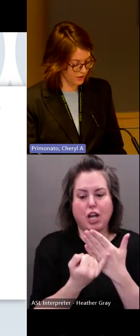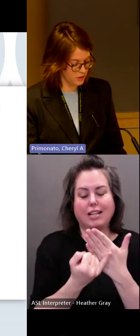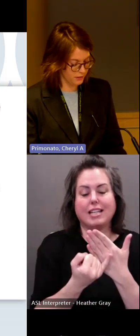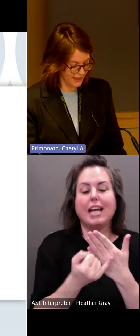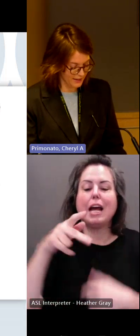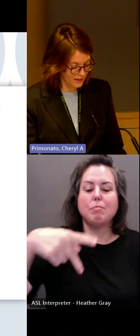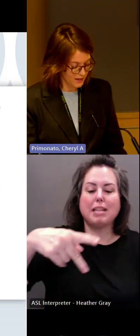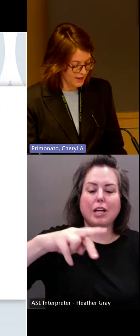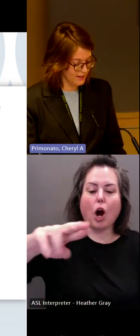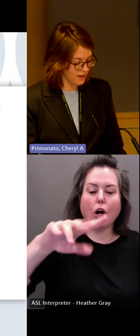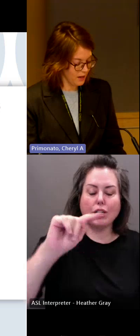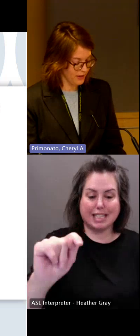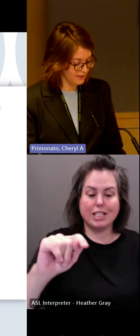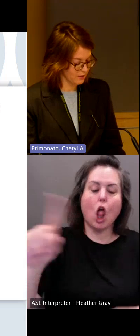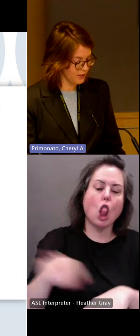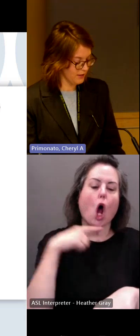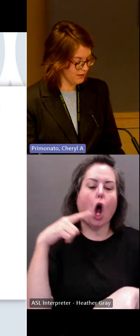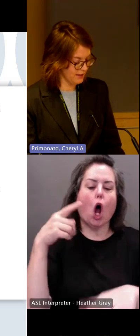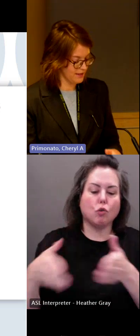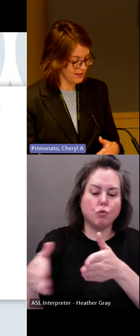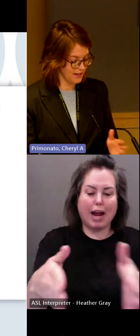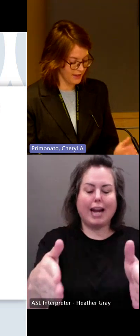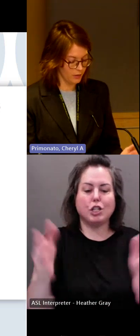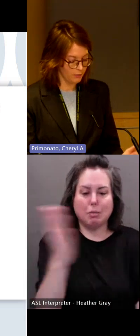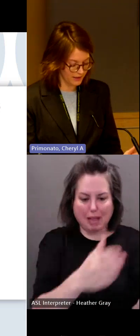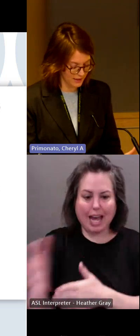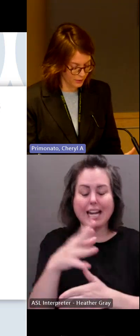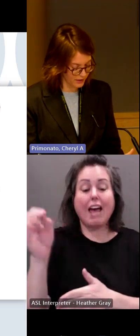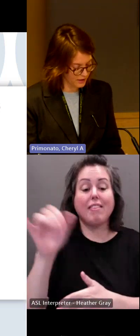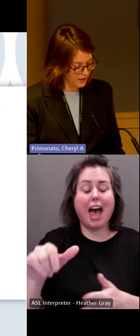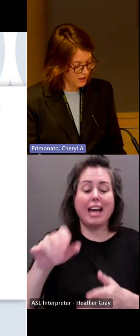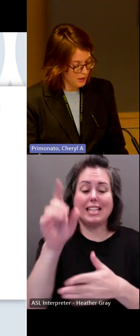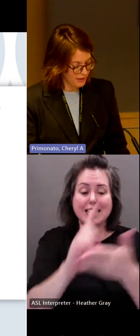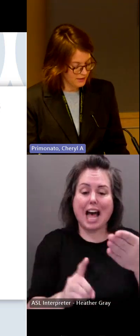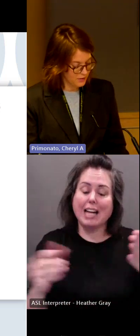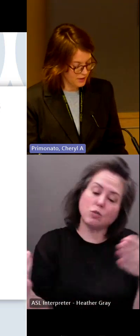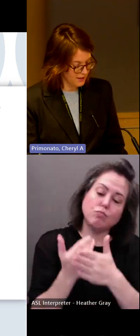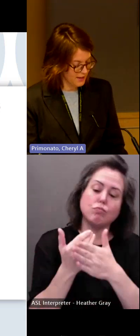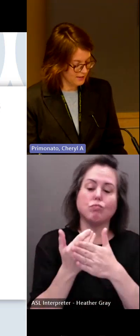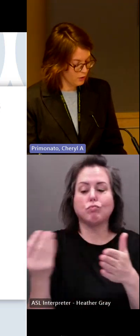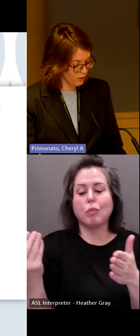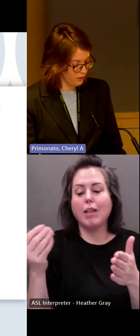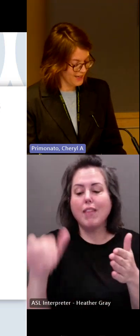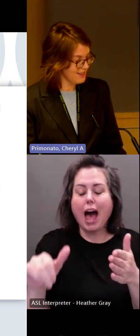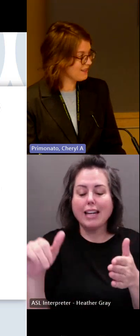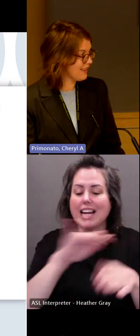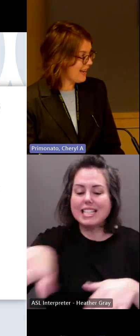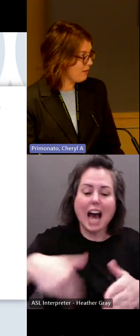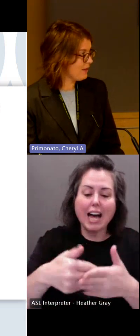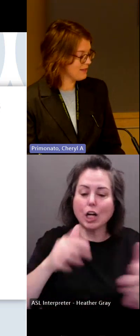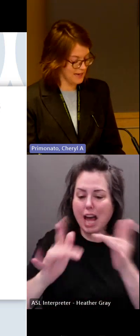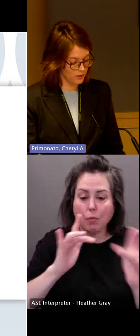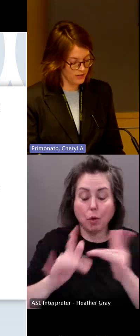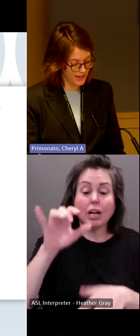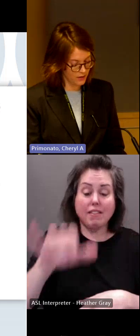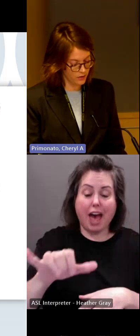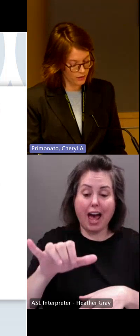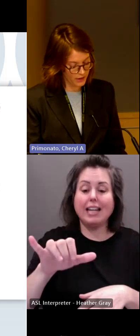Next Transit Long Range Plan, and it comprehensively redesigns the entire bus network. Bus line redesign has incorporated the